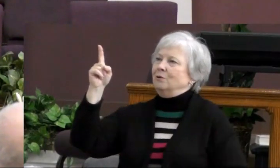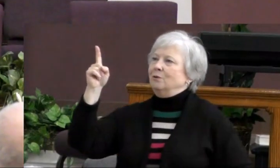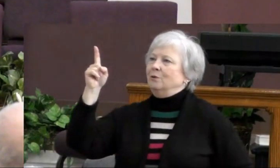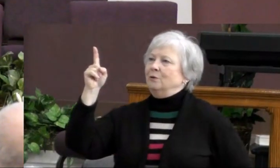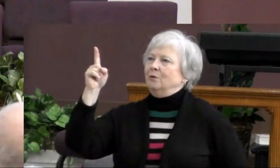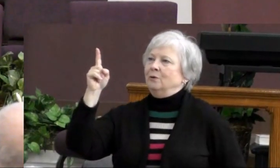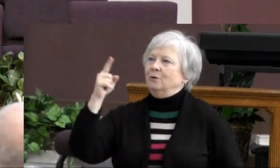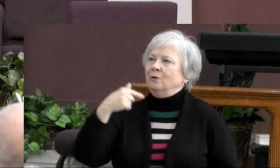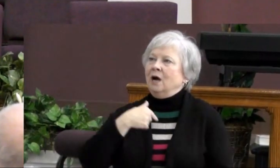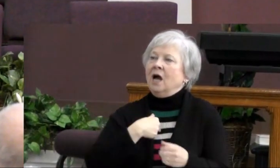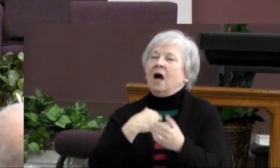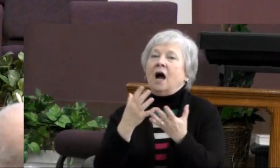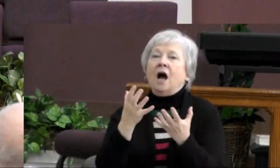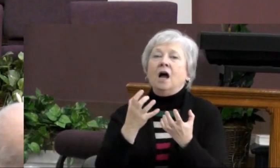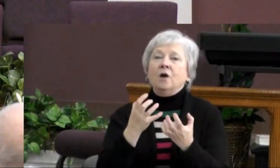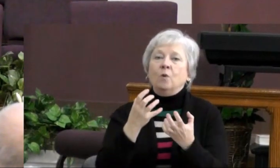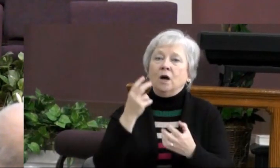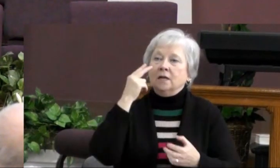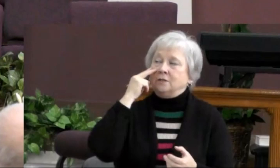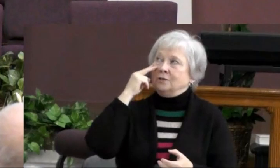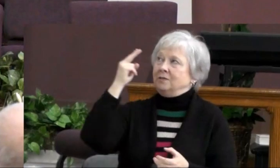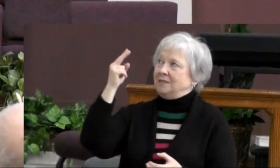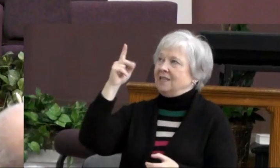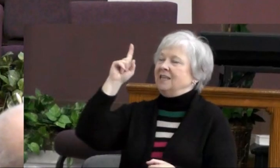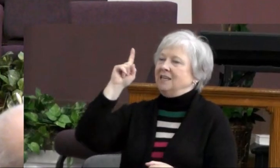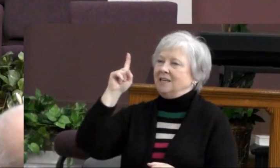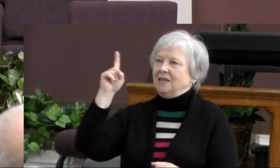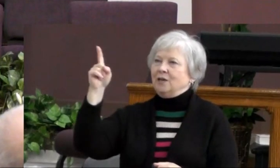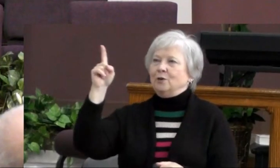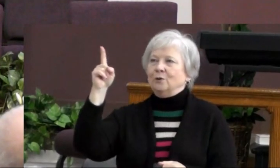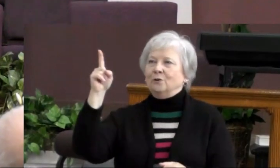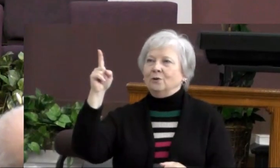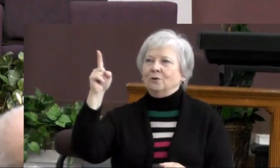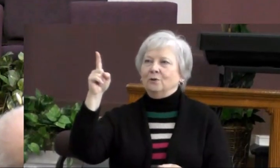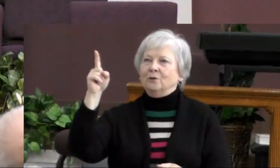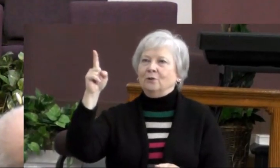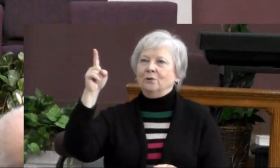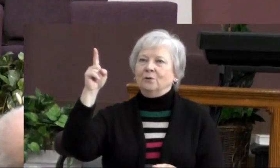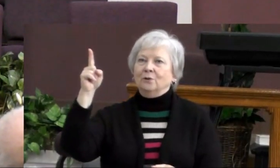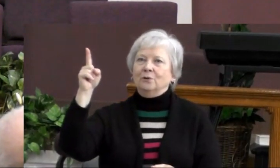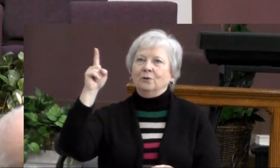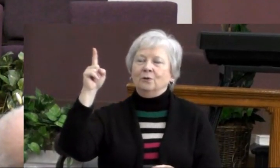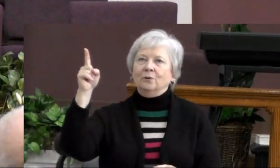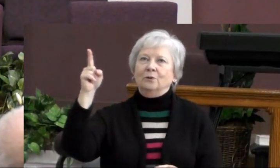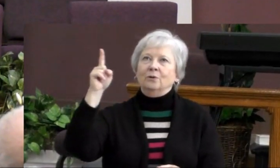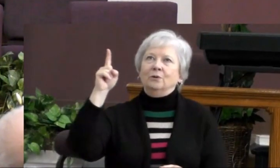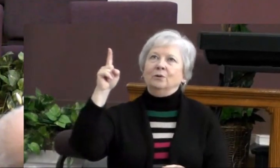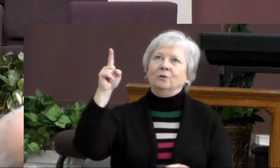I want to see you.